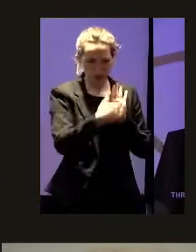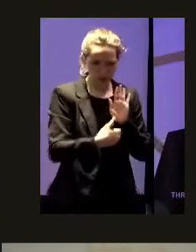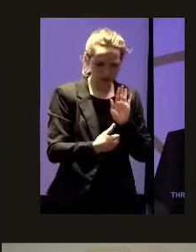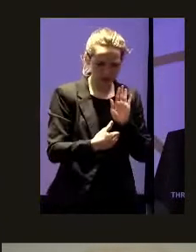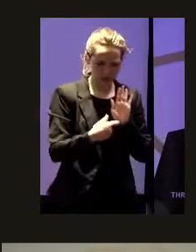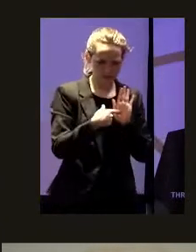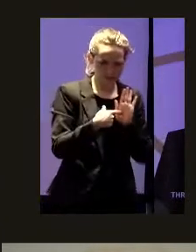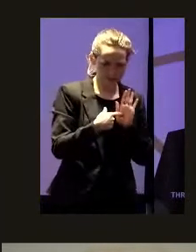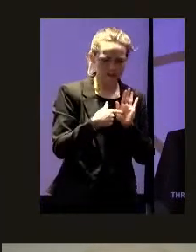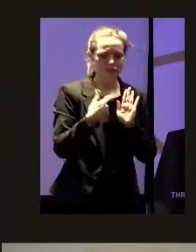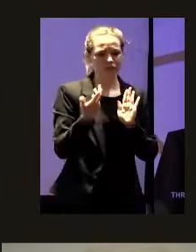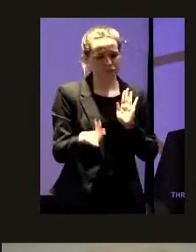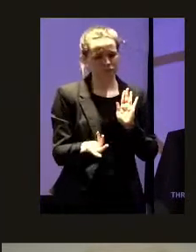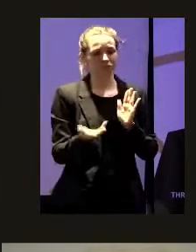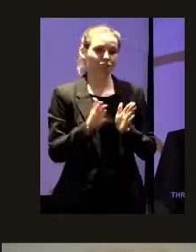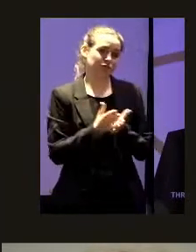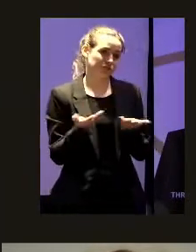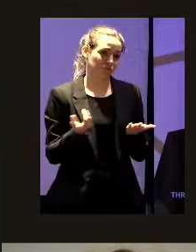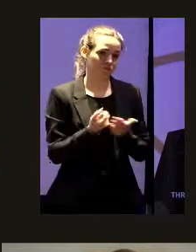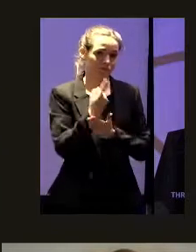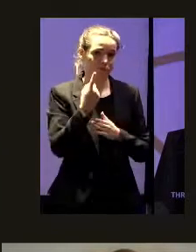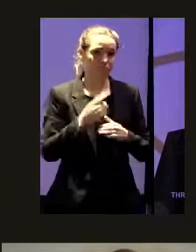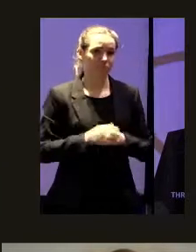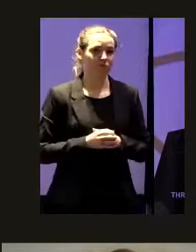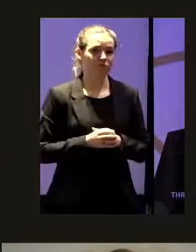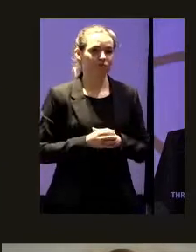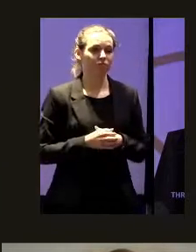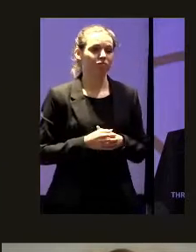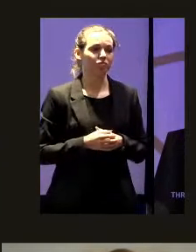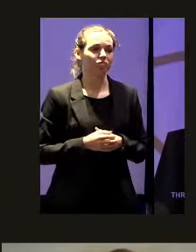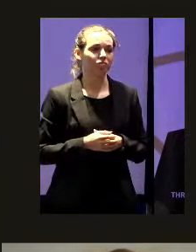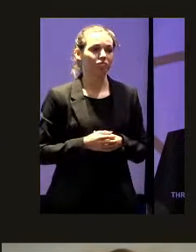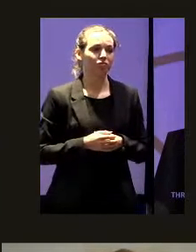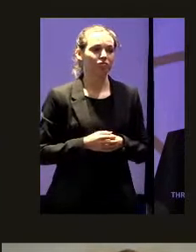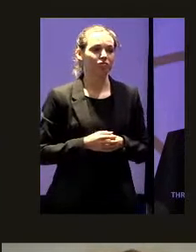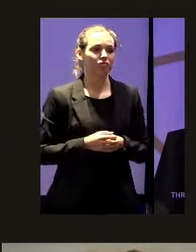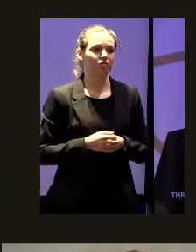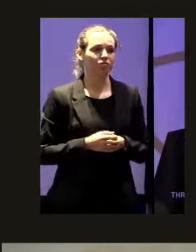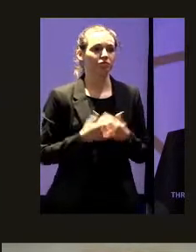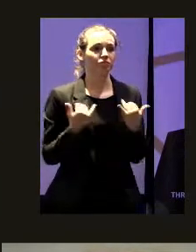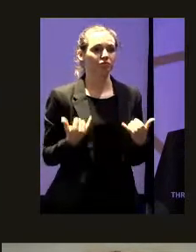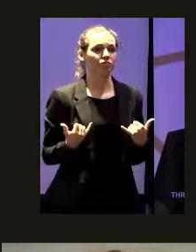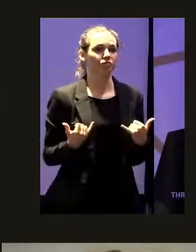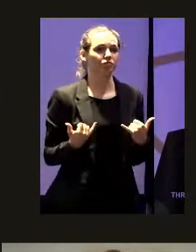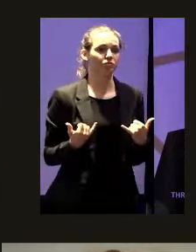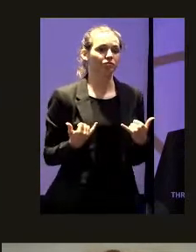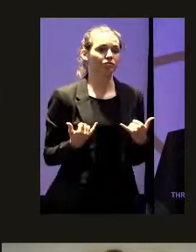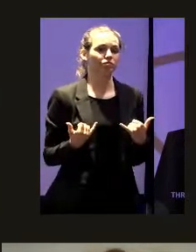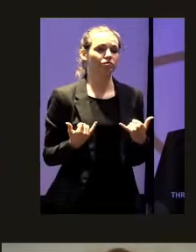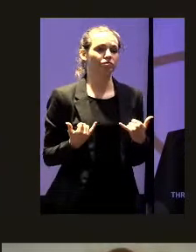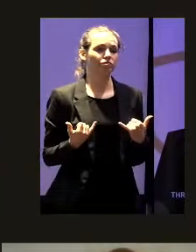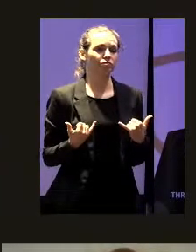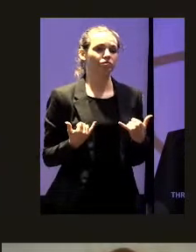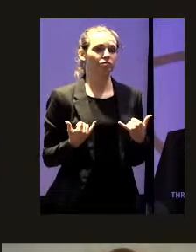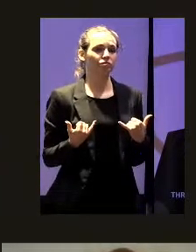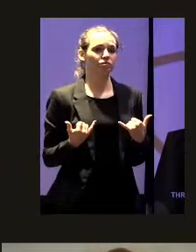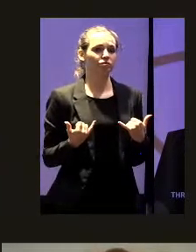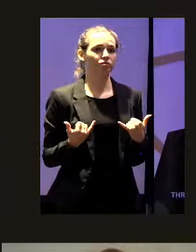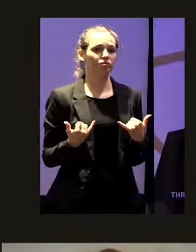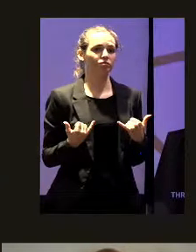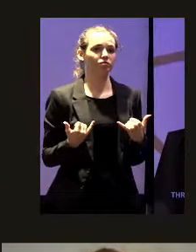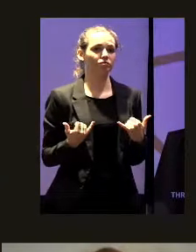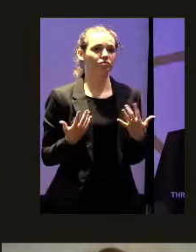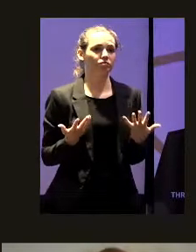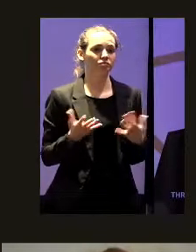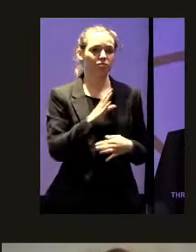of councils in the process. So currently, where we are now at